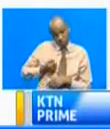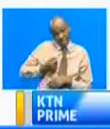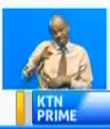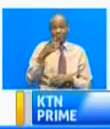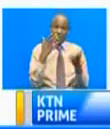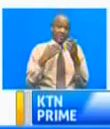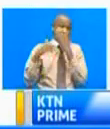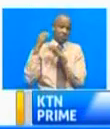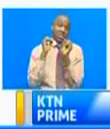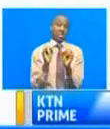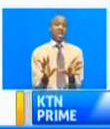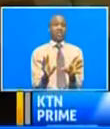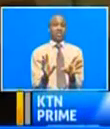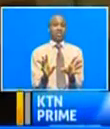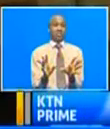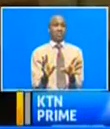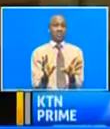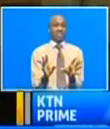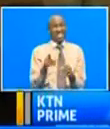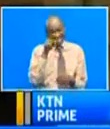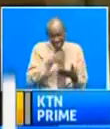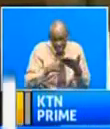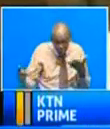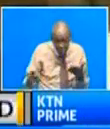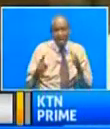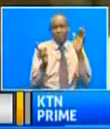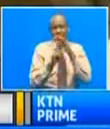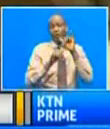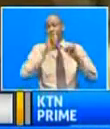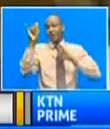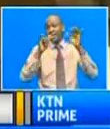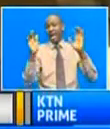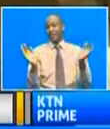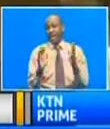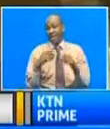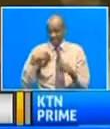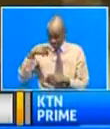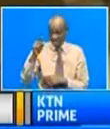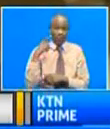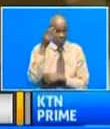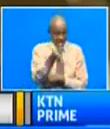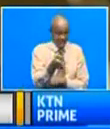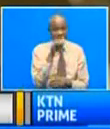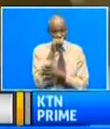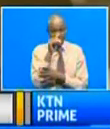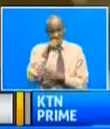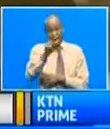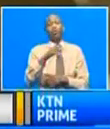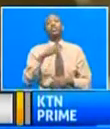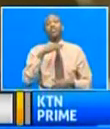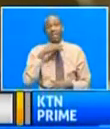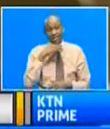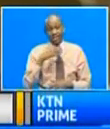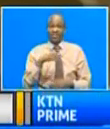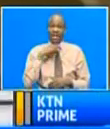make history anymore. This week, the Ministry of Foreign Affairs intervened in her case, and now her death sentence